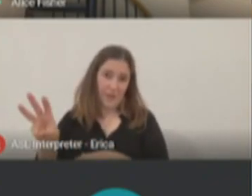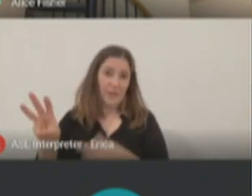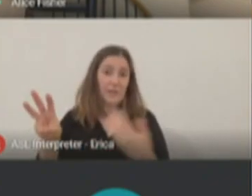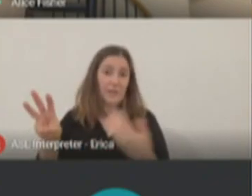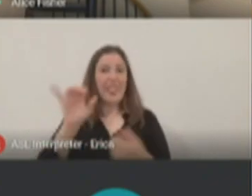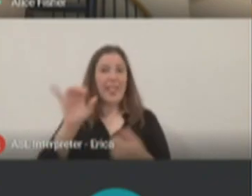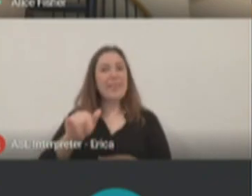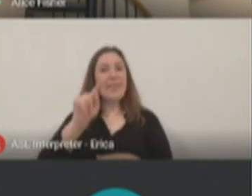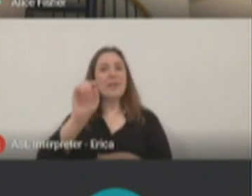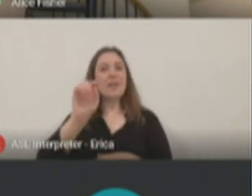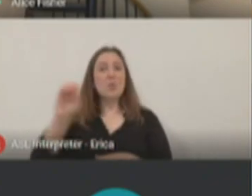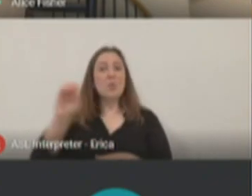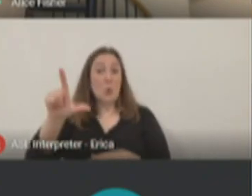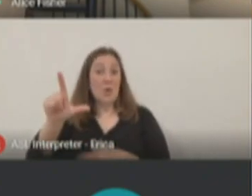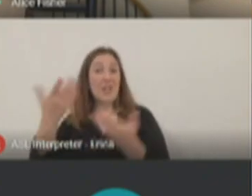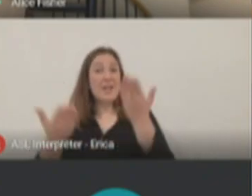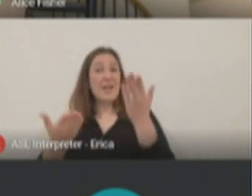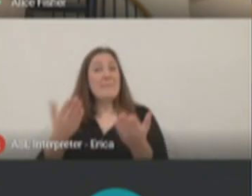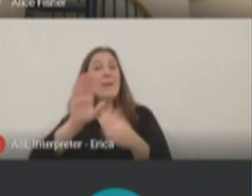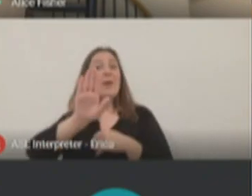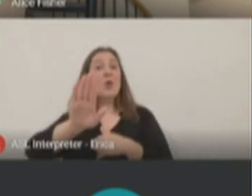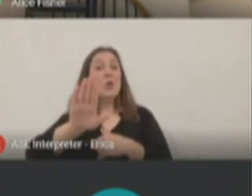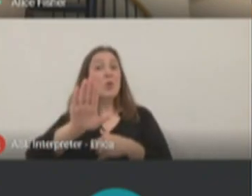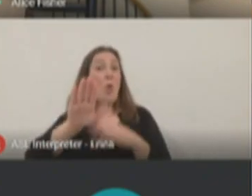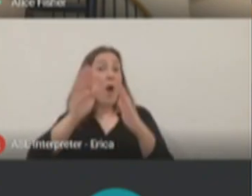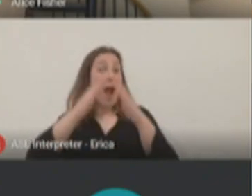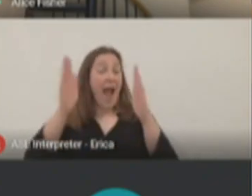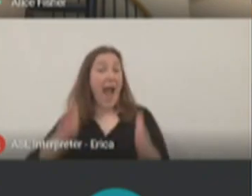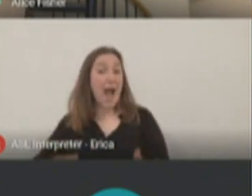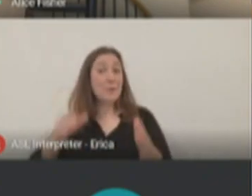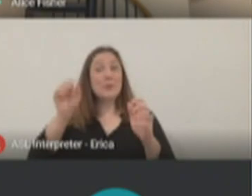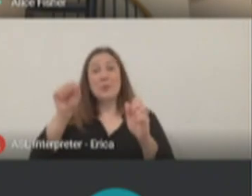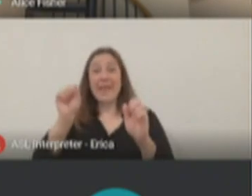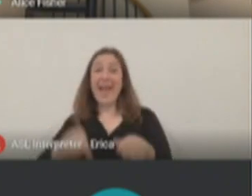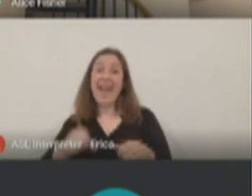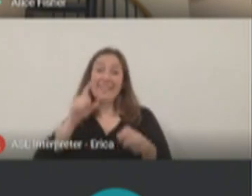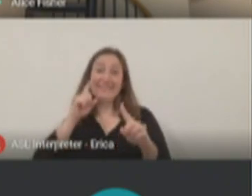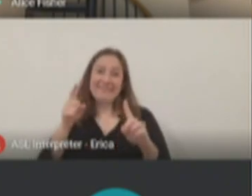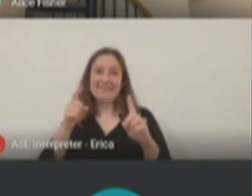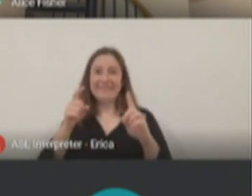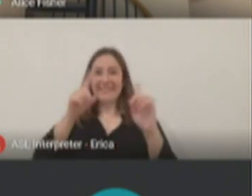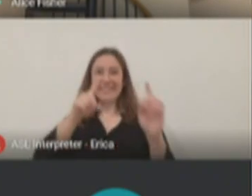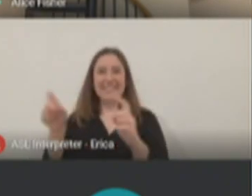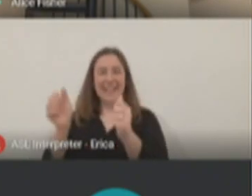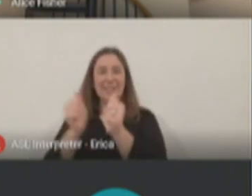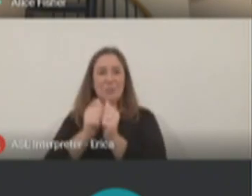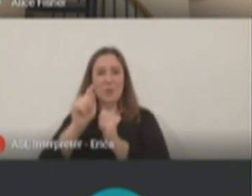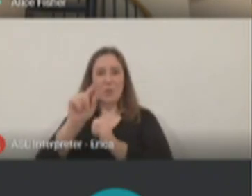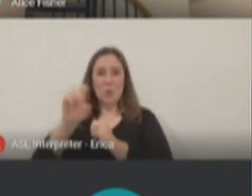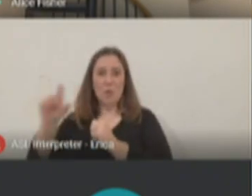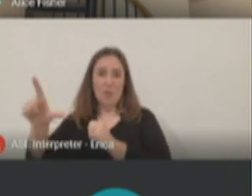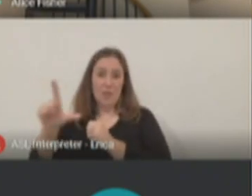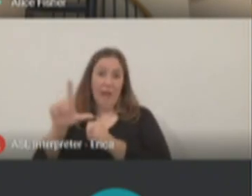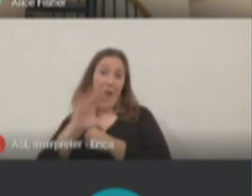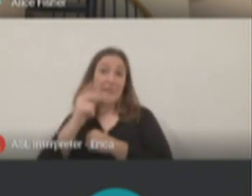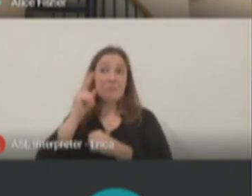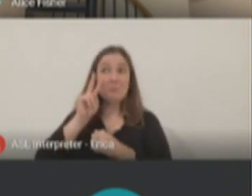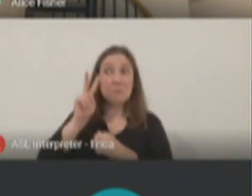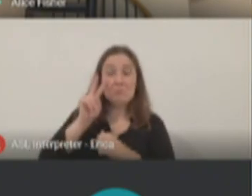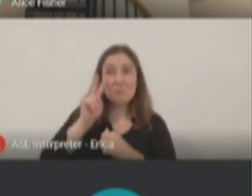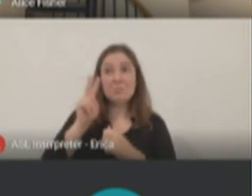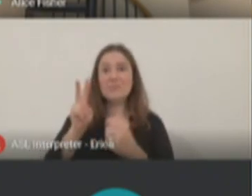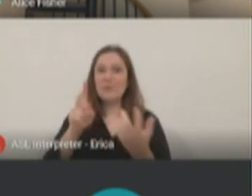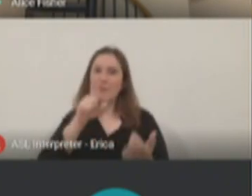your house on that, little and generate a report. Everyone does that. I've done it 1,000 times. It's really